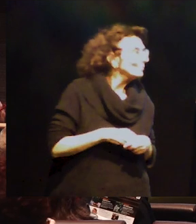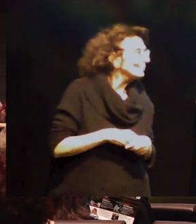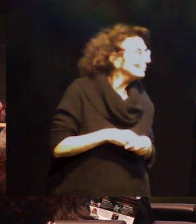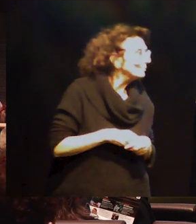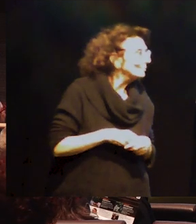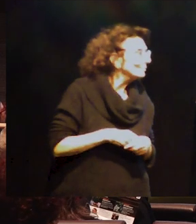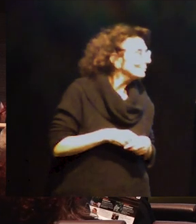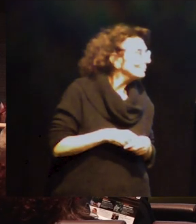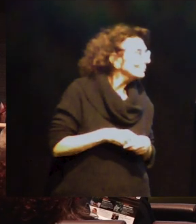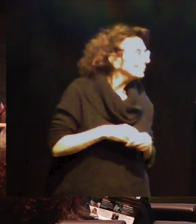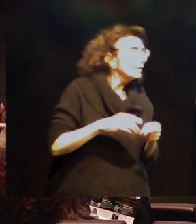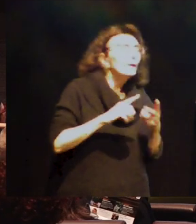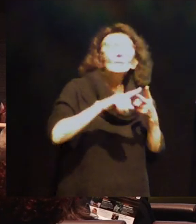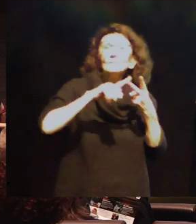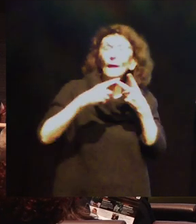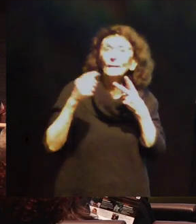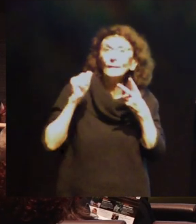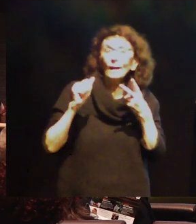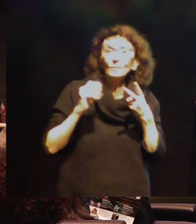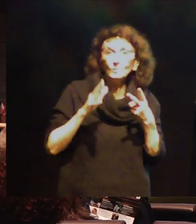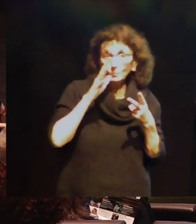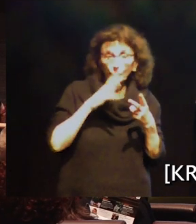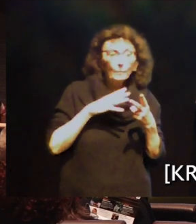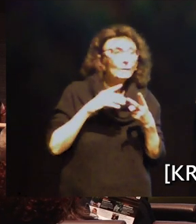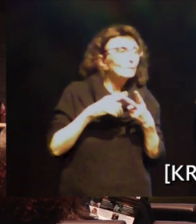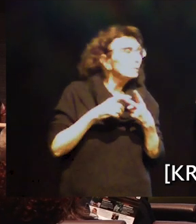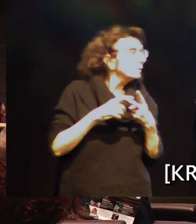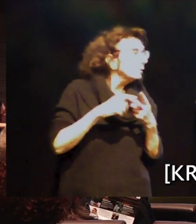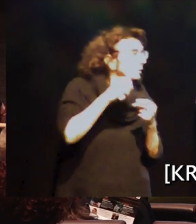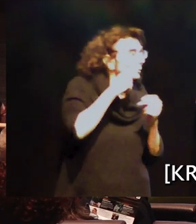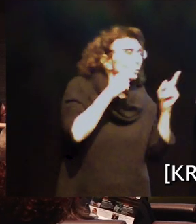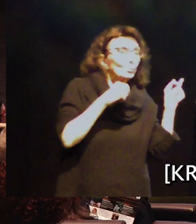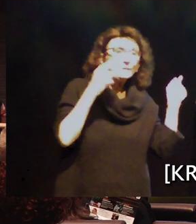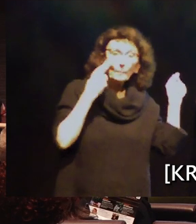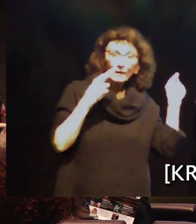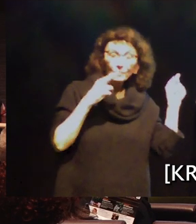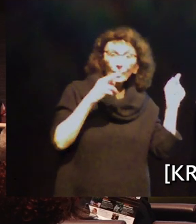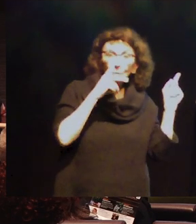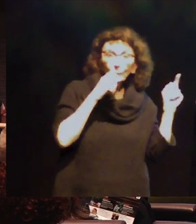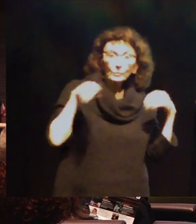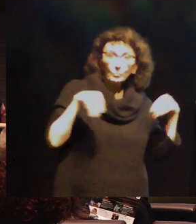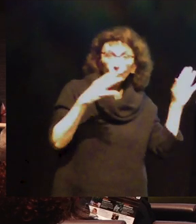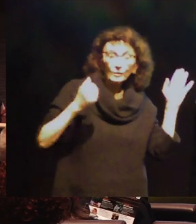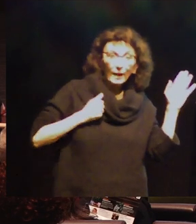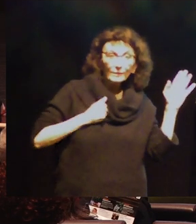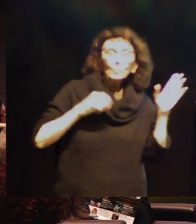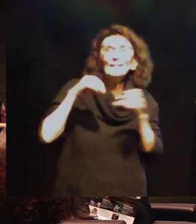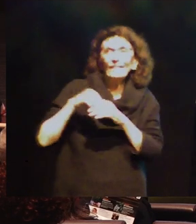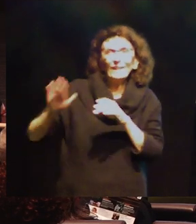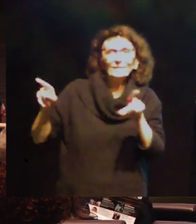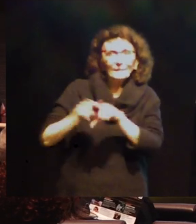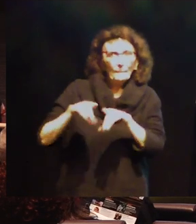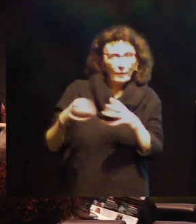Also, there was another actress as well from. The girl who played the best friend who moves to Canada, she was also part of that class as